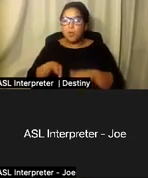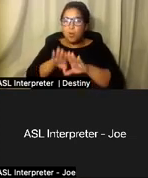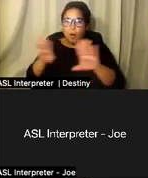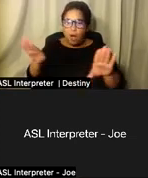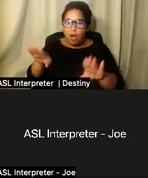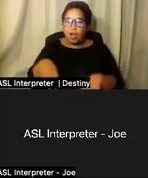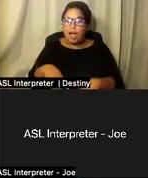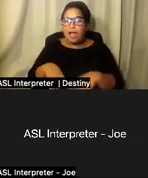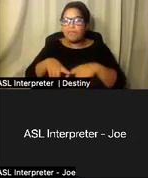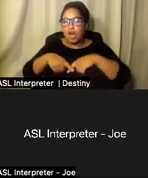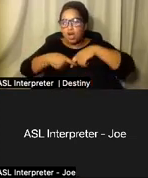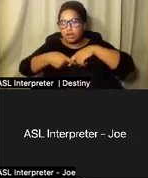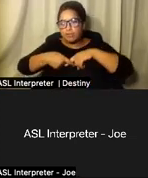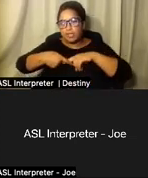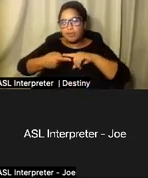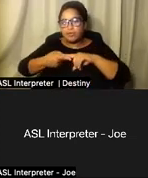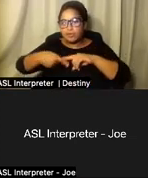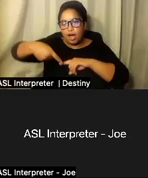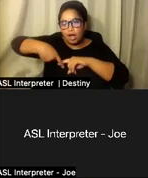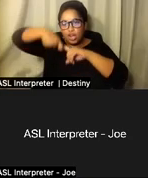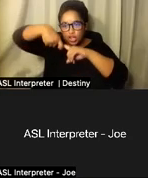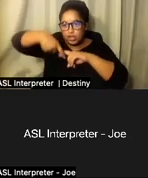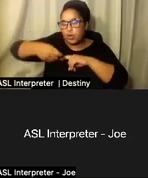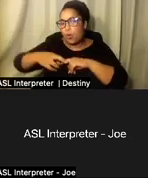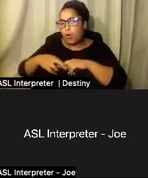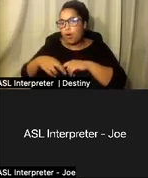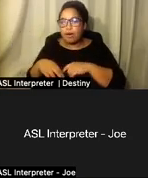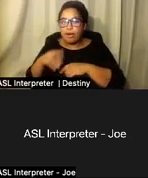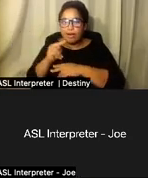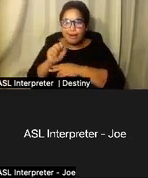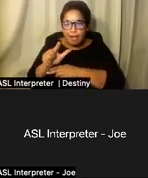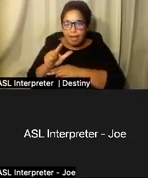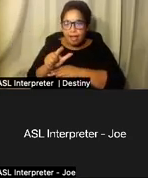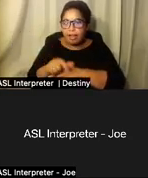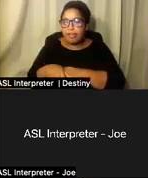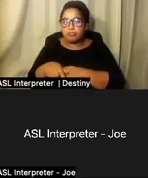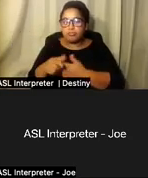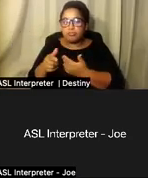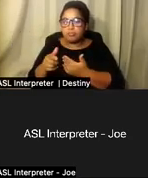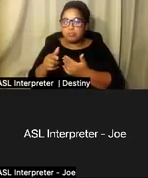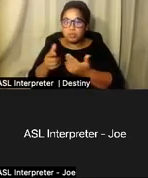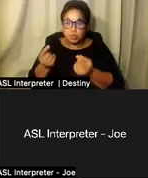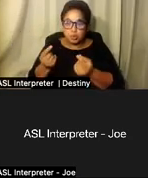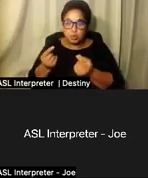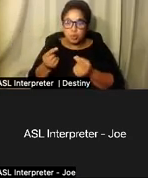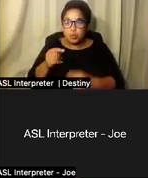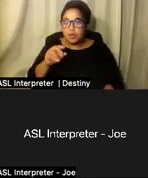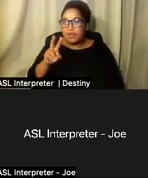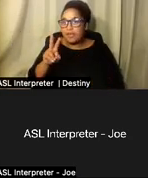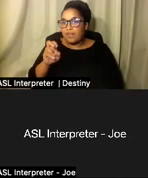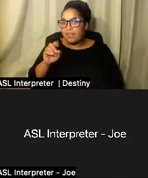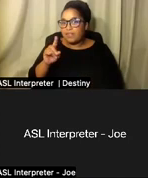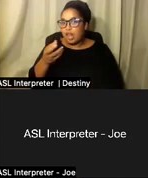them on the wall. For very light pieces, the fix is simple. Just putting Velcro tabs at the